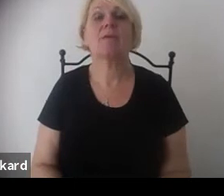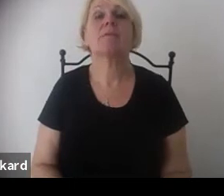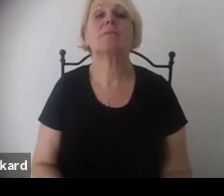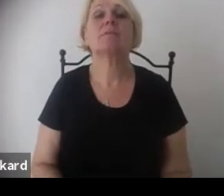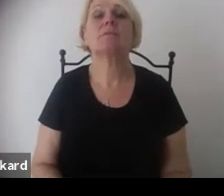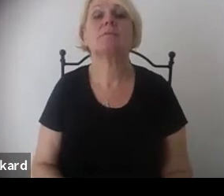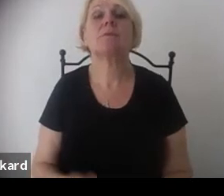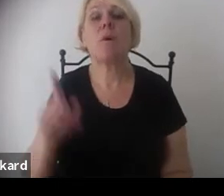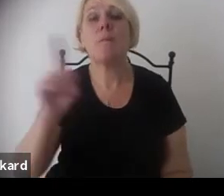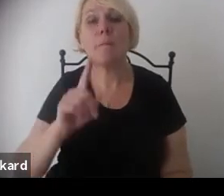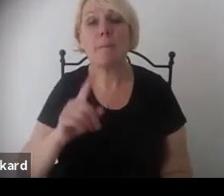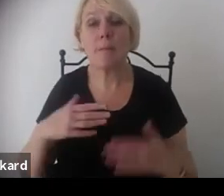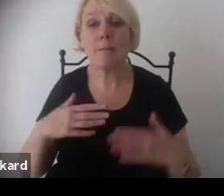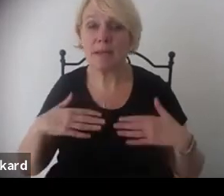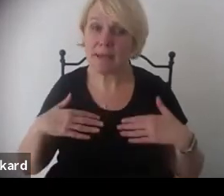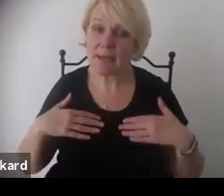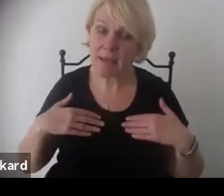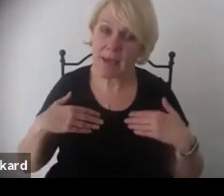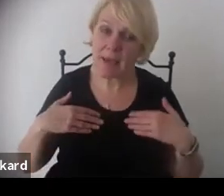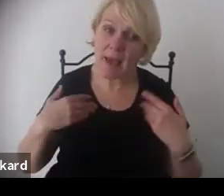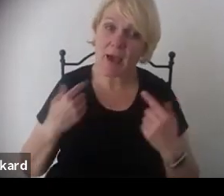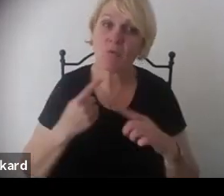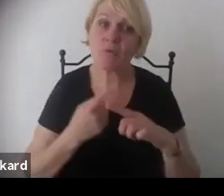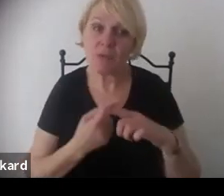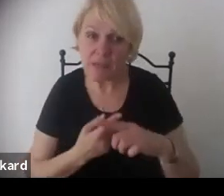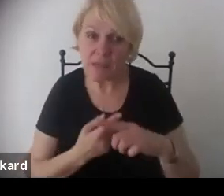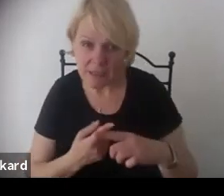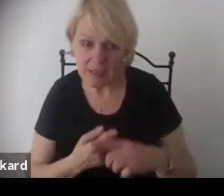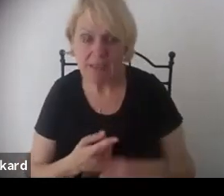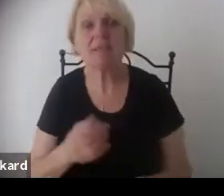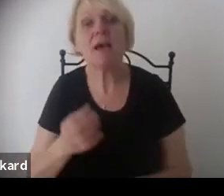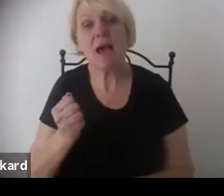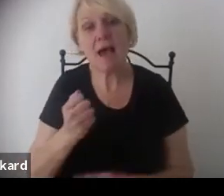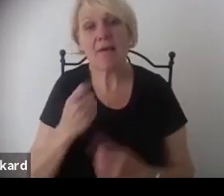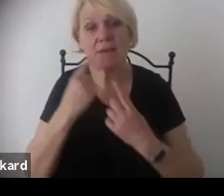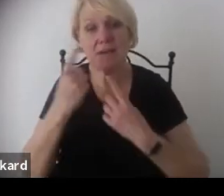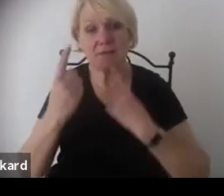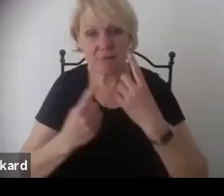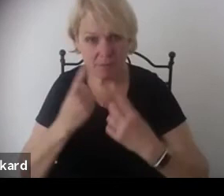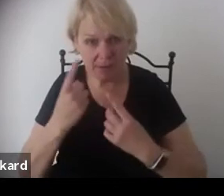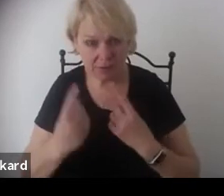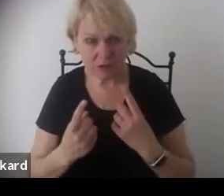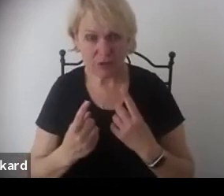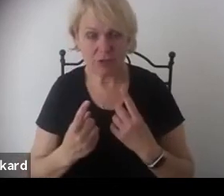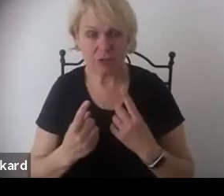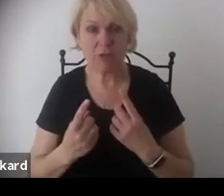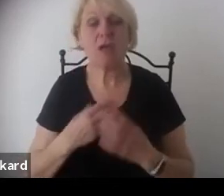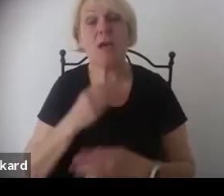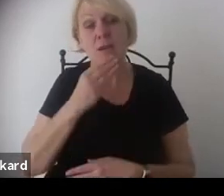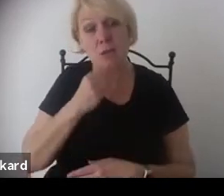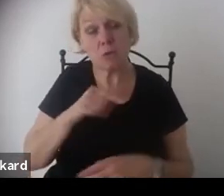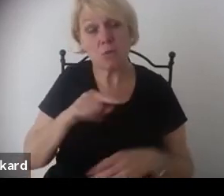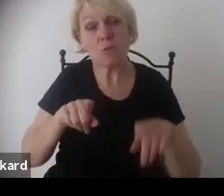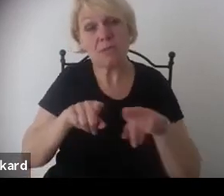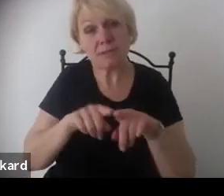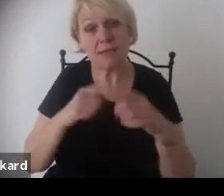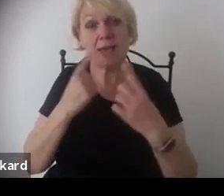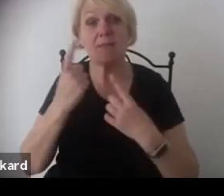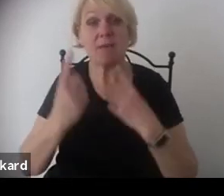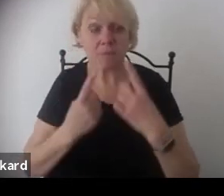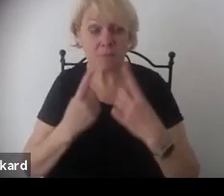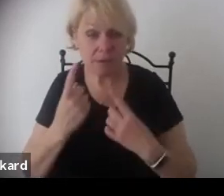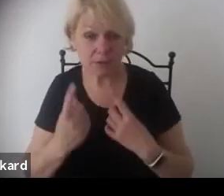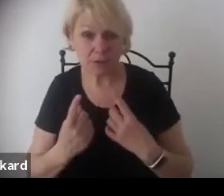the central government. Like you said, Fazila, as well, we have very similar information like the ones that you perhaps have available in terms